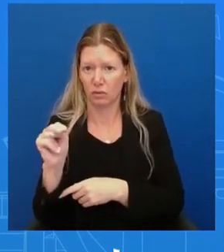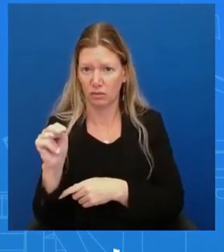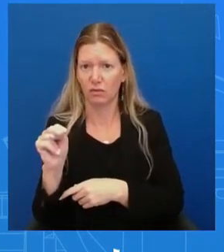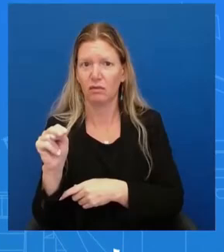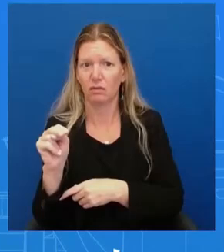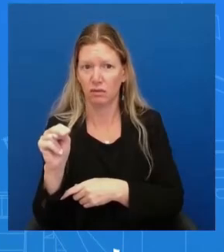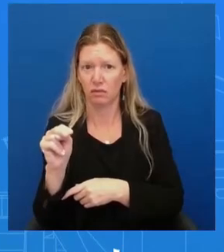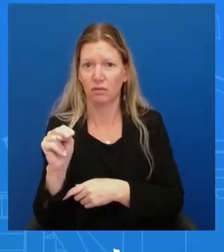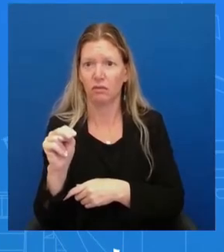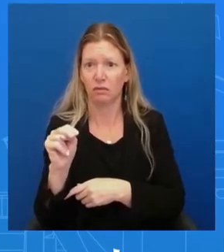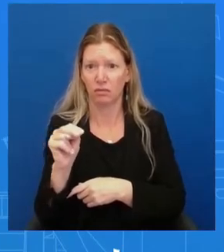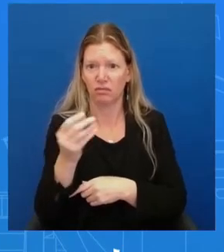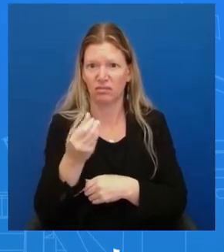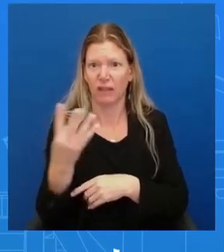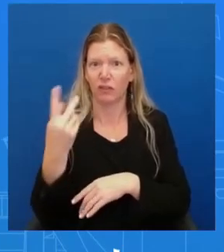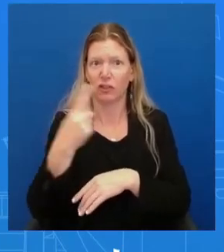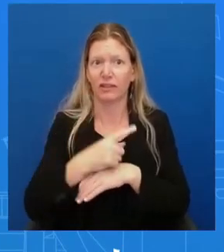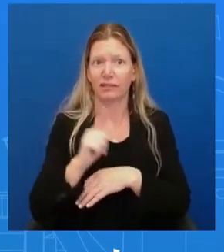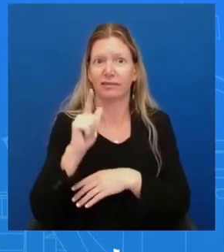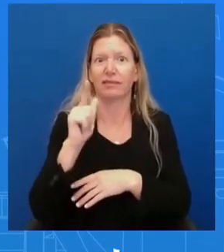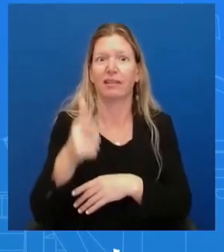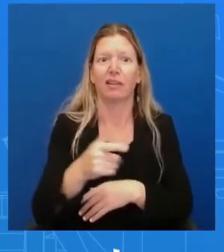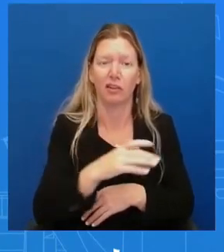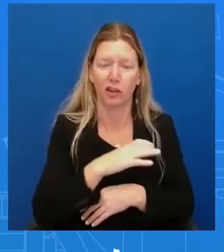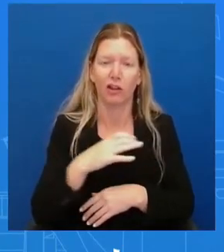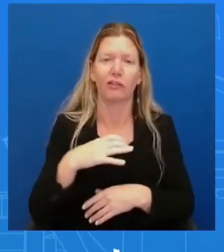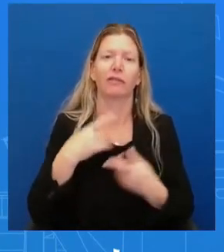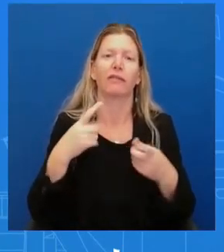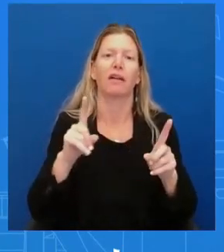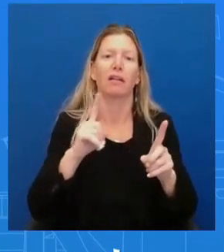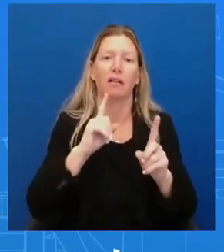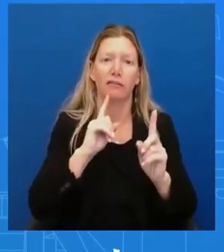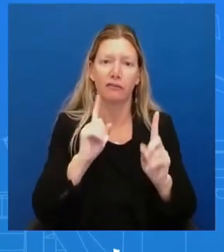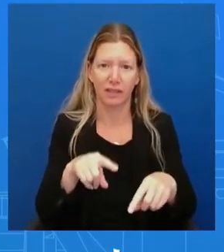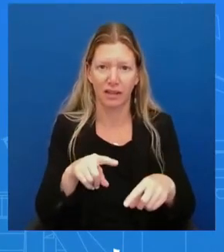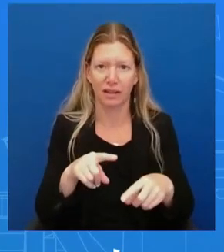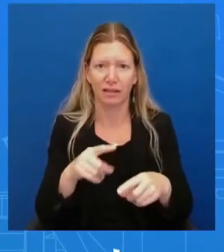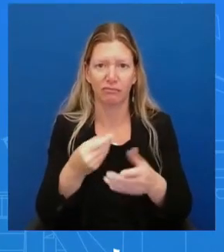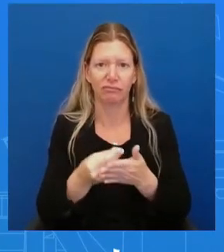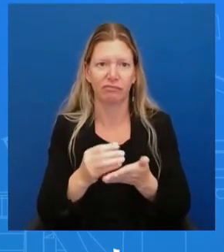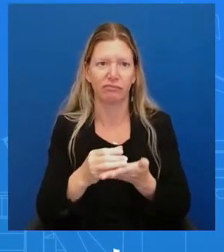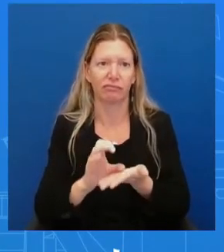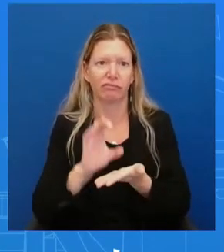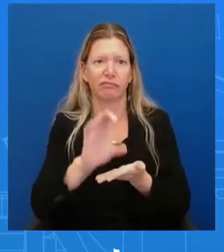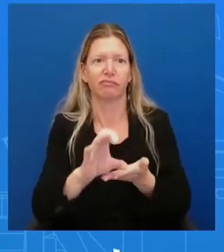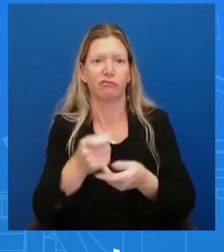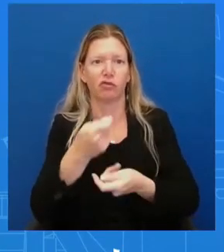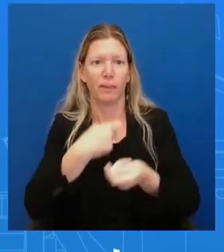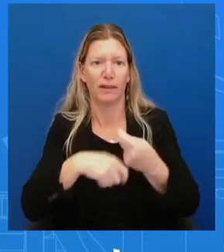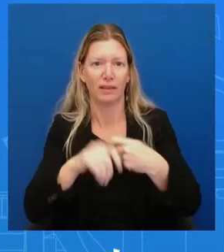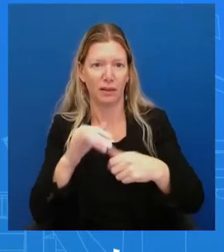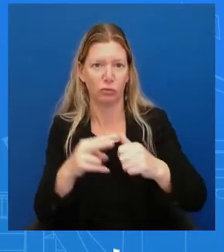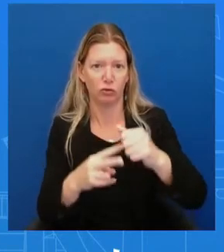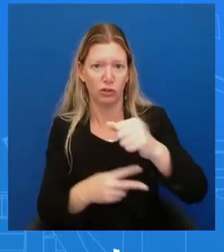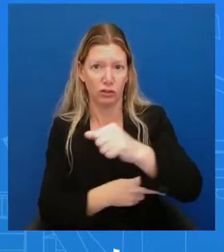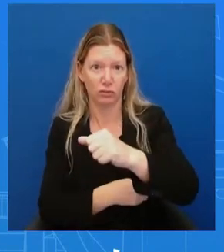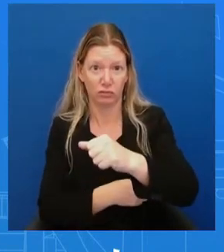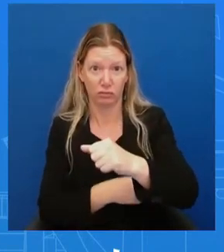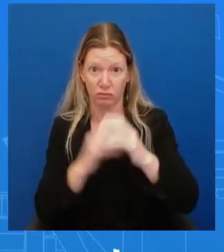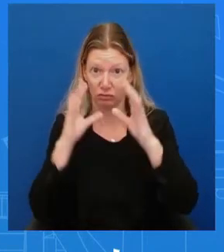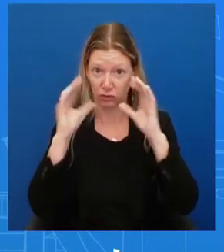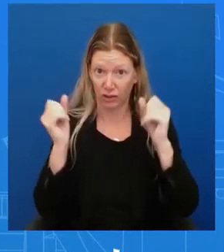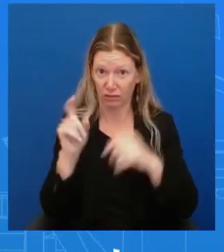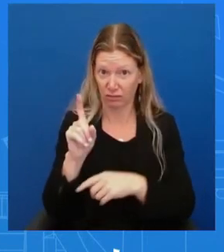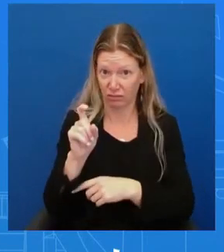to replace that bridge. Is the president disappointed that there isn't that same sense of urgency as it relates to the Key Bridge